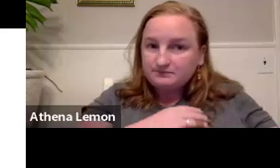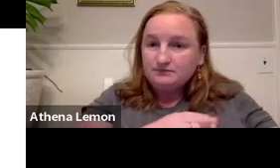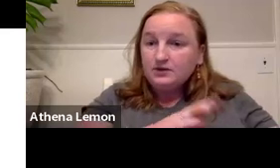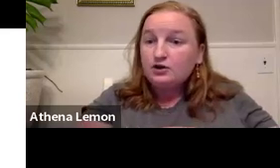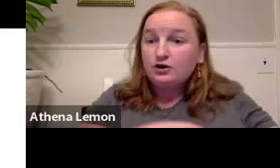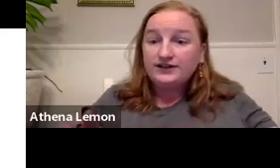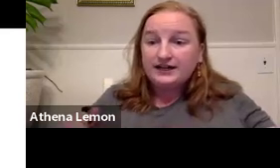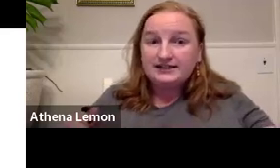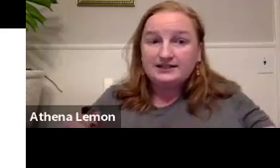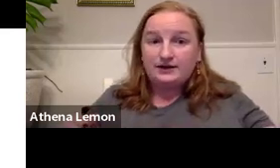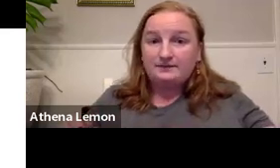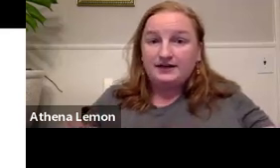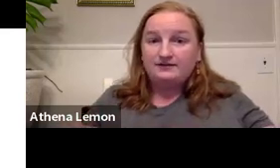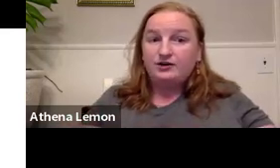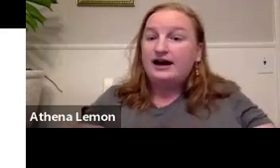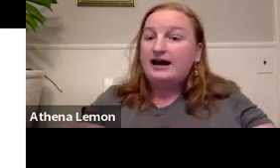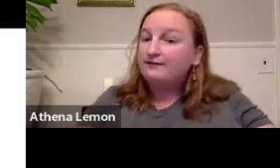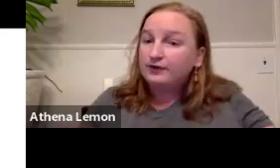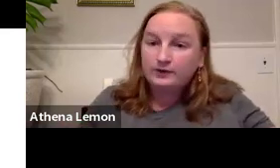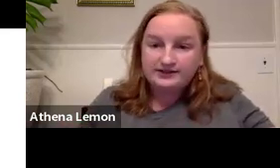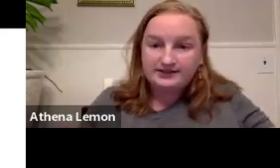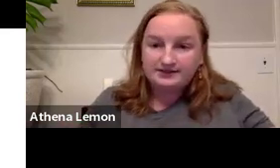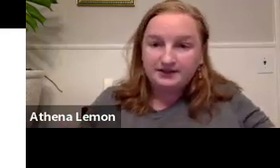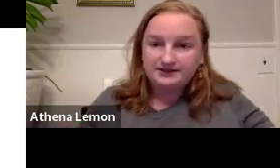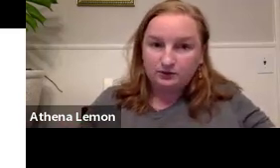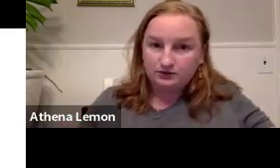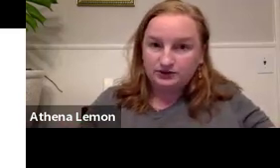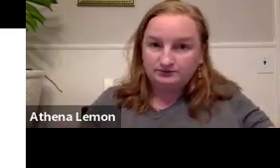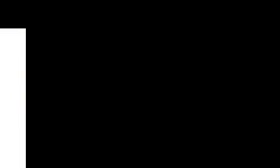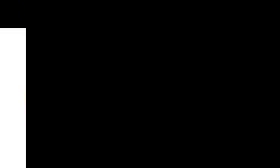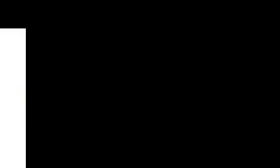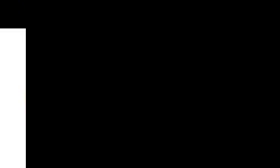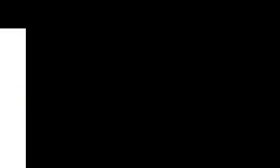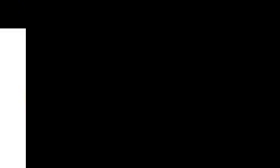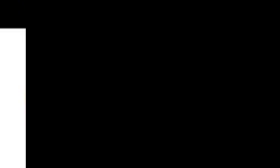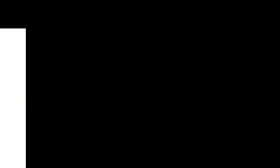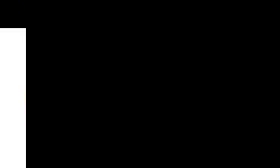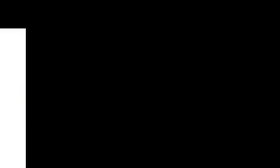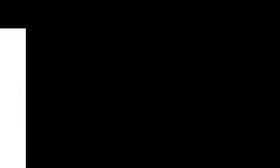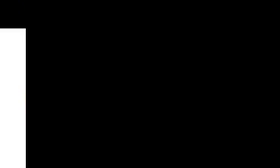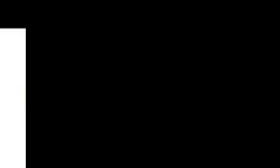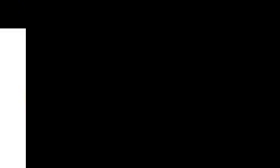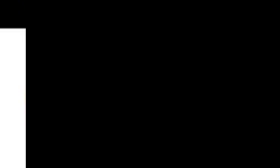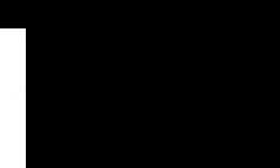COVID-19. COVID-19 is recommended for everyone 6 months and older.